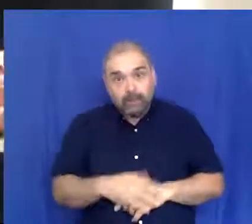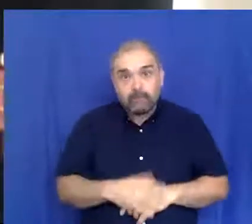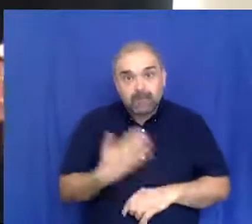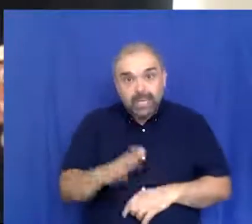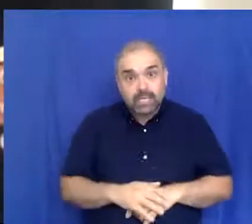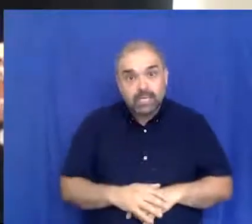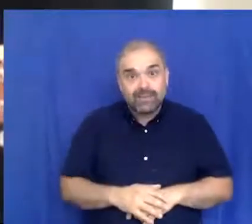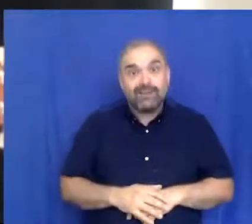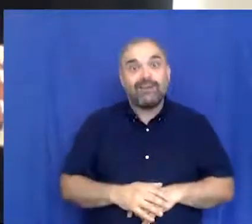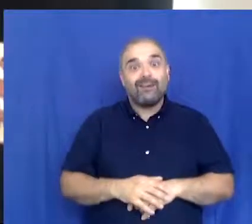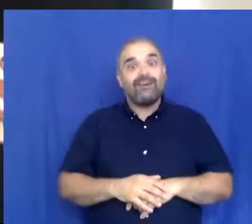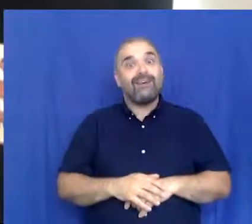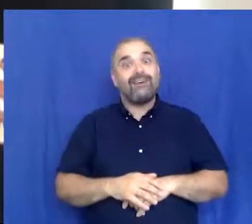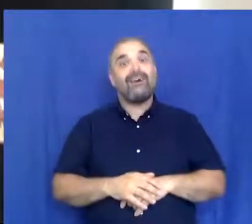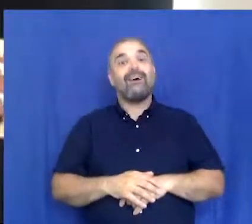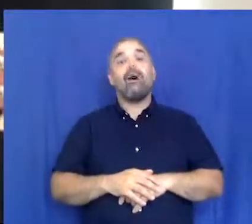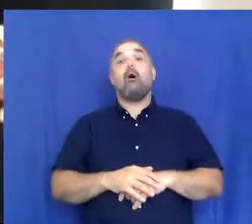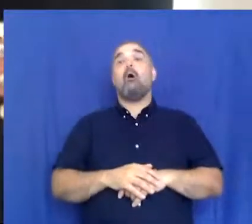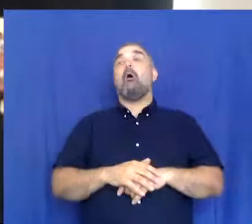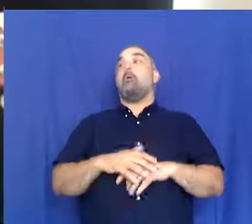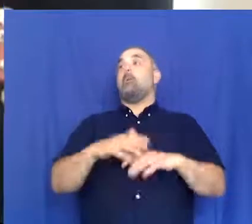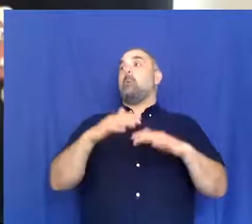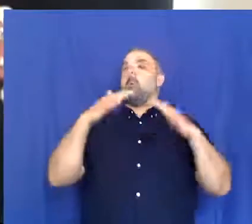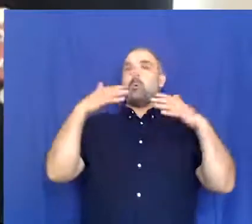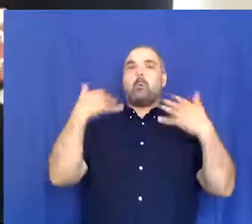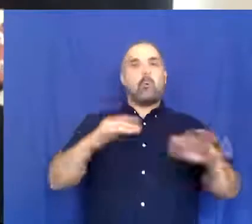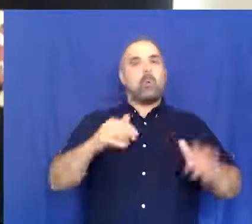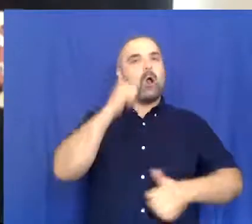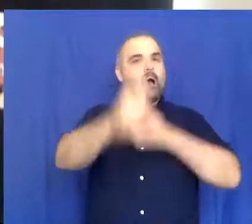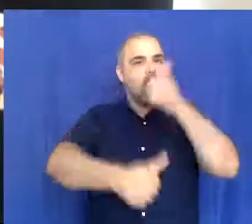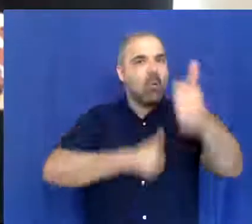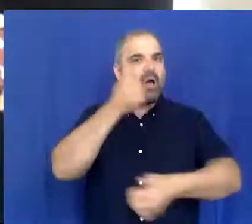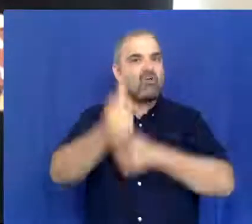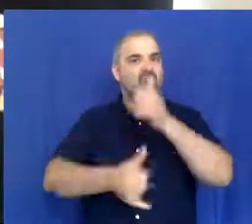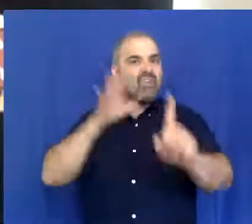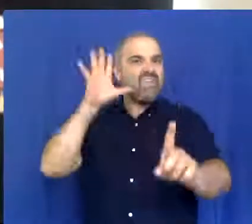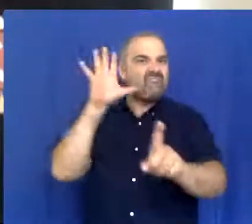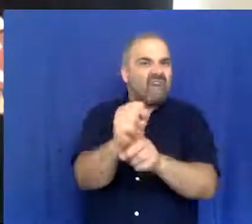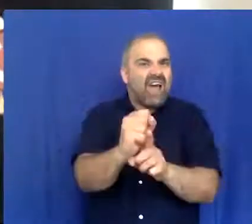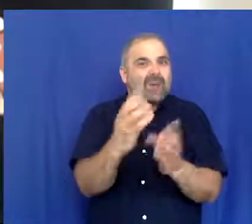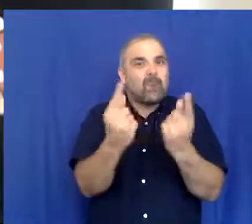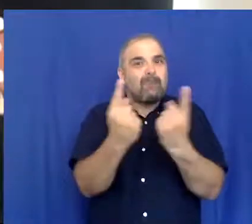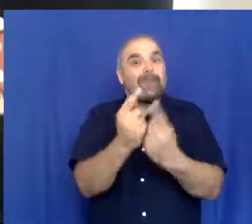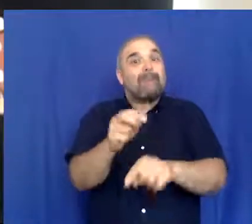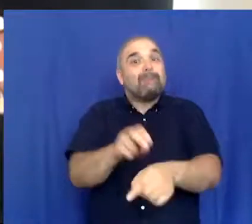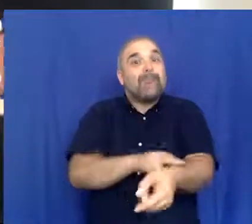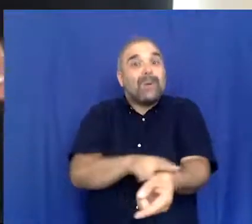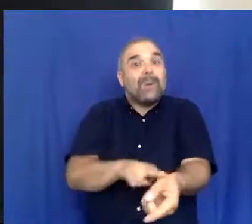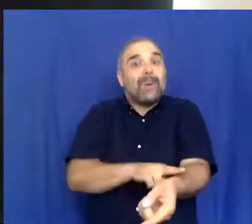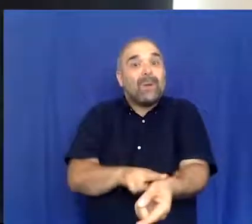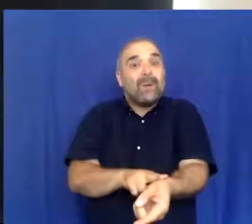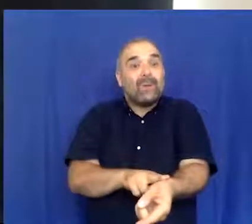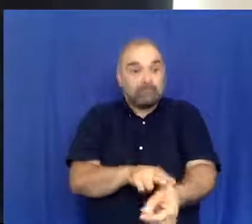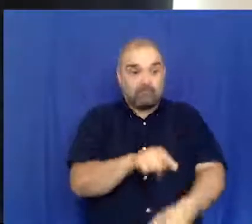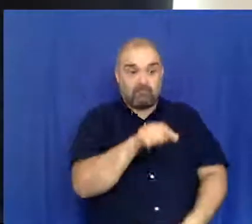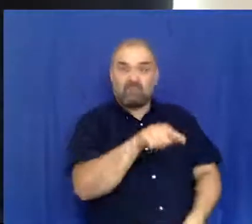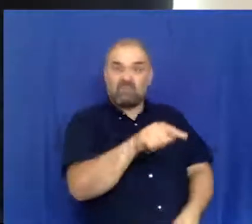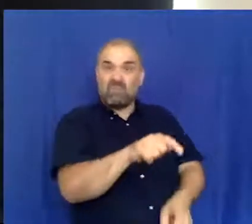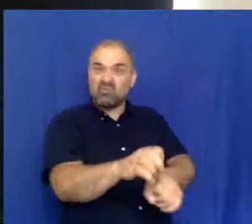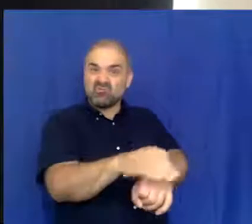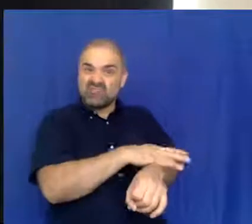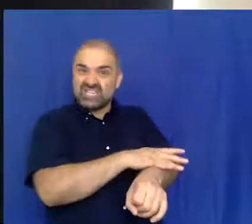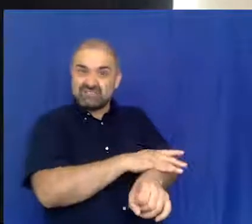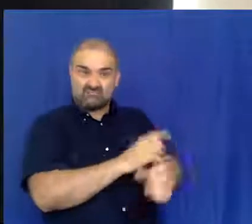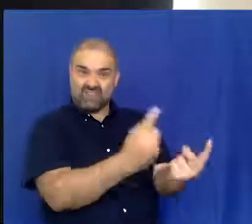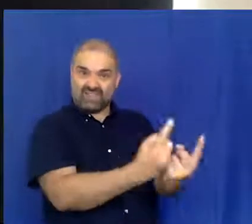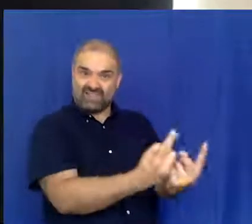you found something? Oh, a big well done for finding something blue. Put it next to